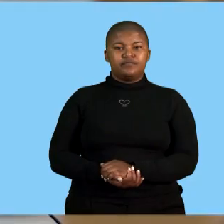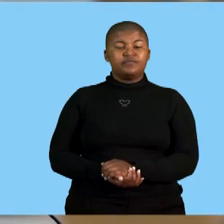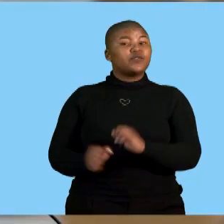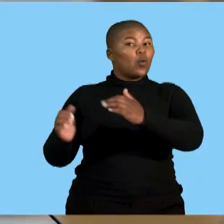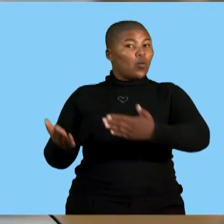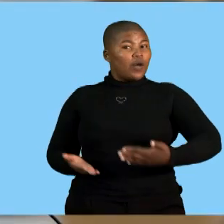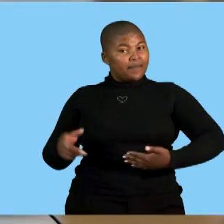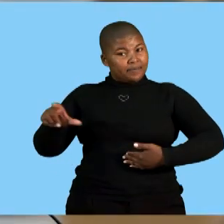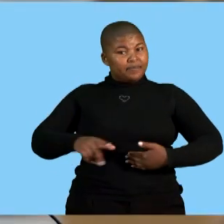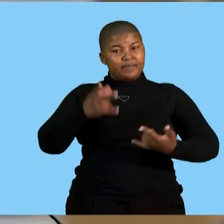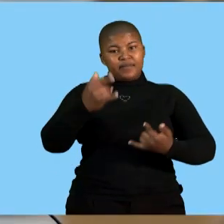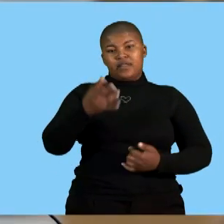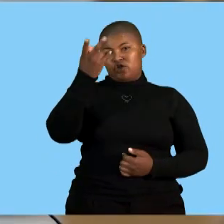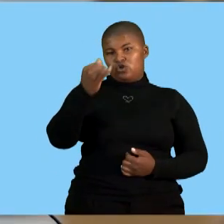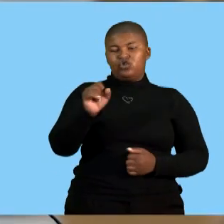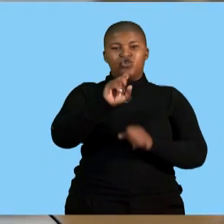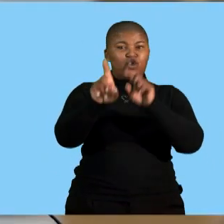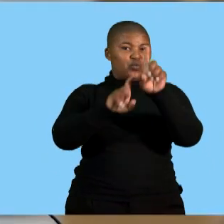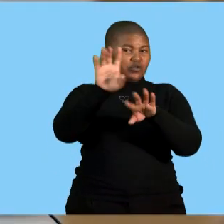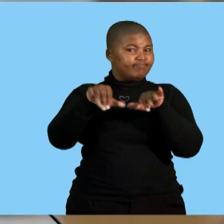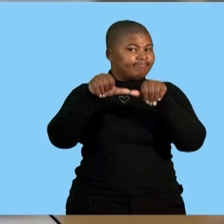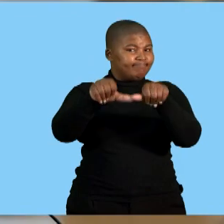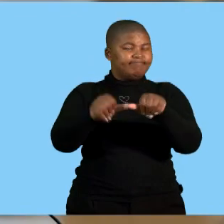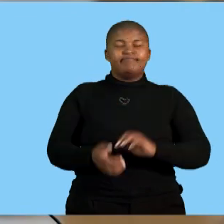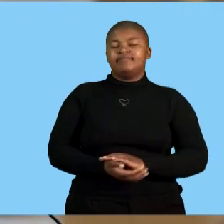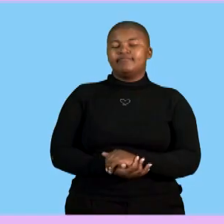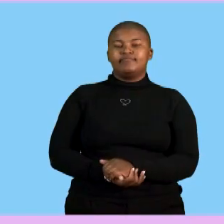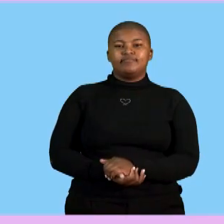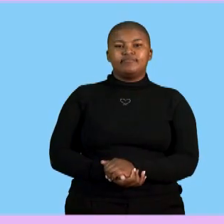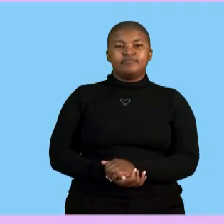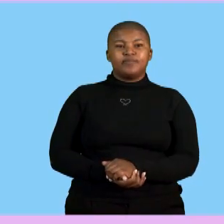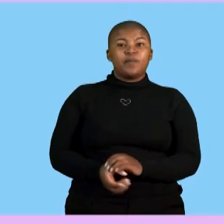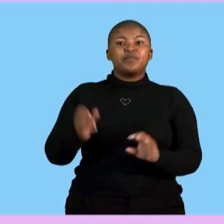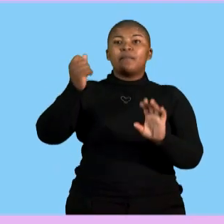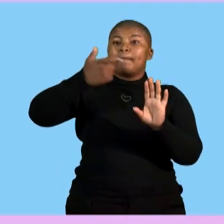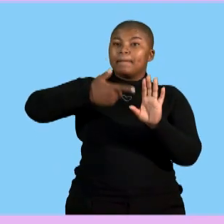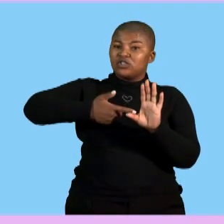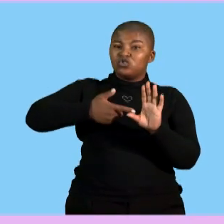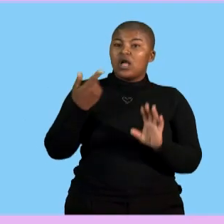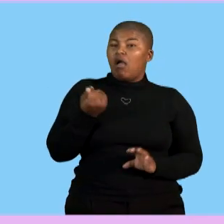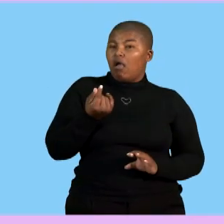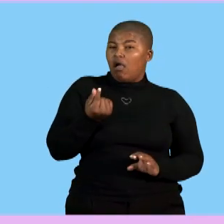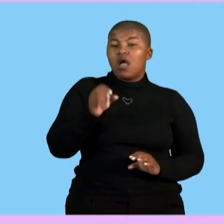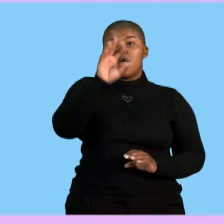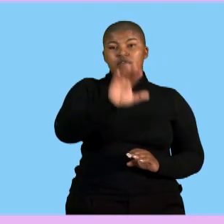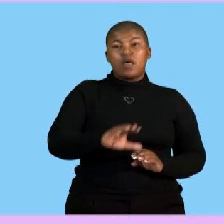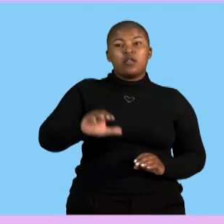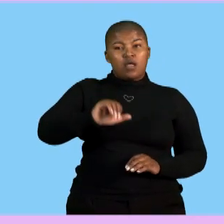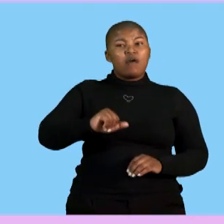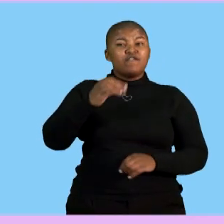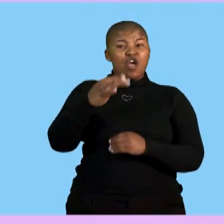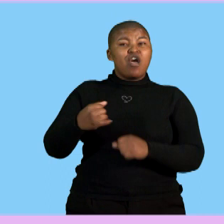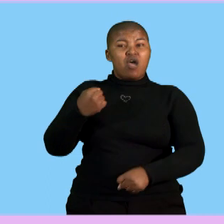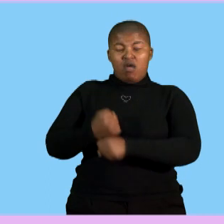Welcome back. Let's look at some application questions. Now, the petrol prices in South Africa for a period of 8 years